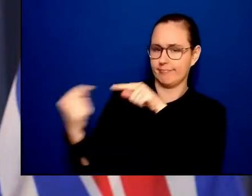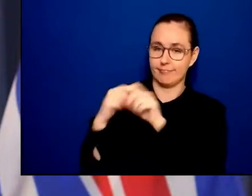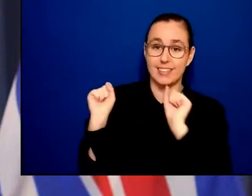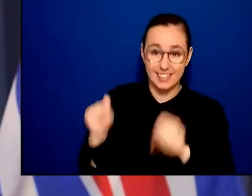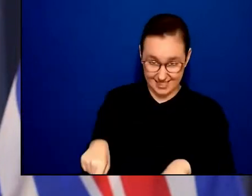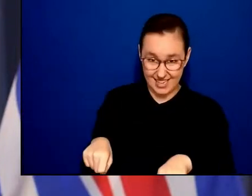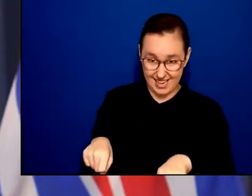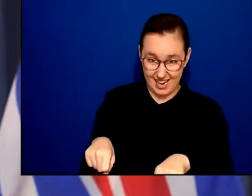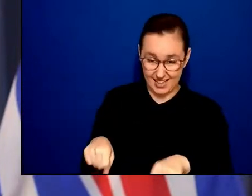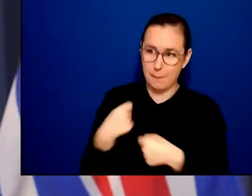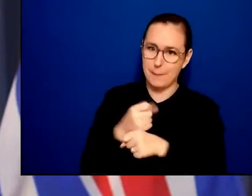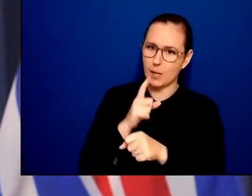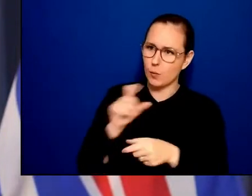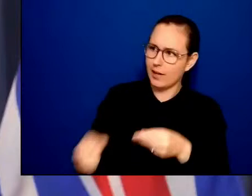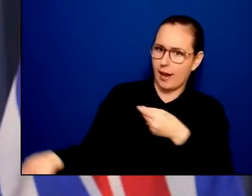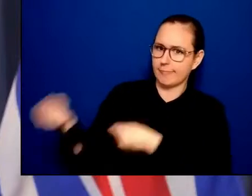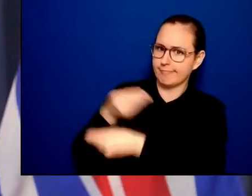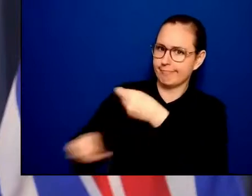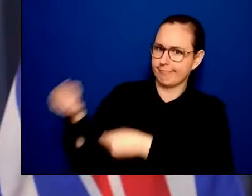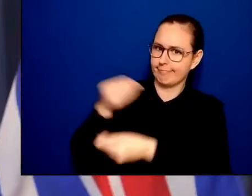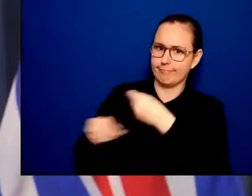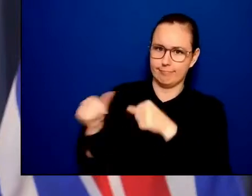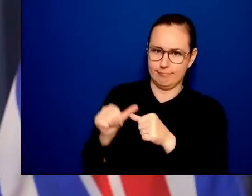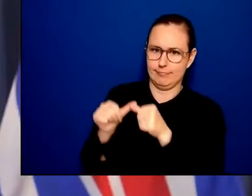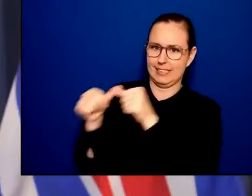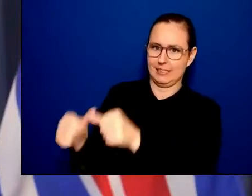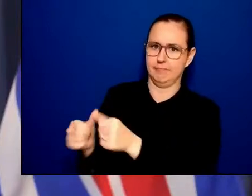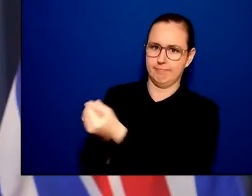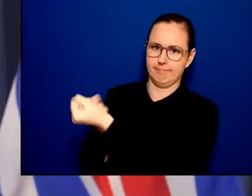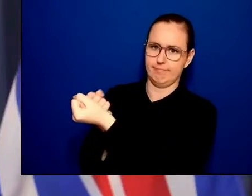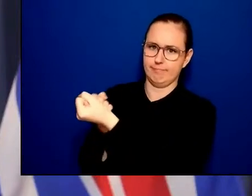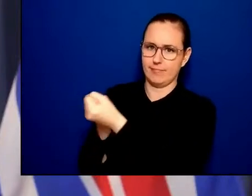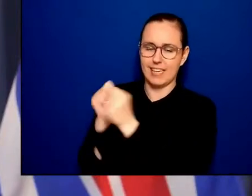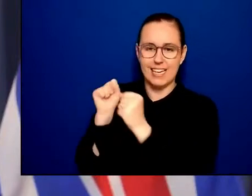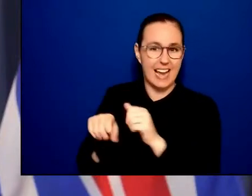food and essential goods in areas with flooded or damaged roads or railways.